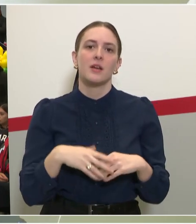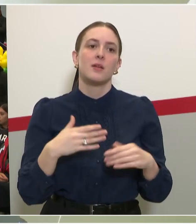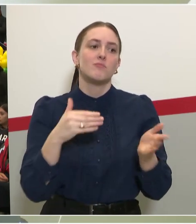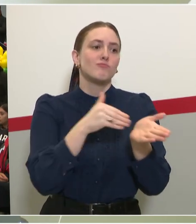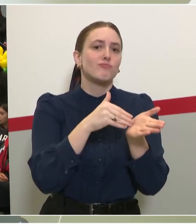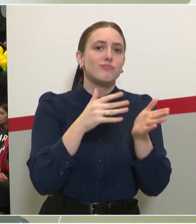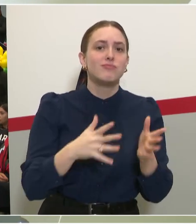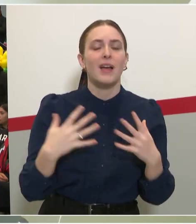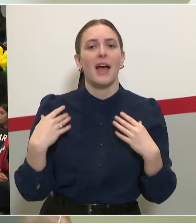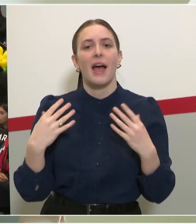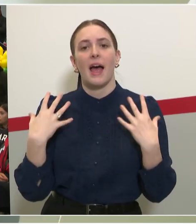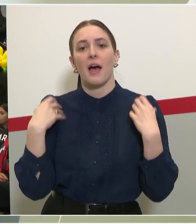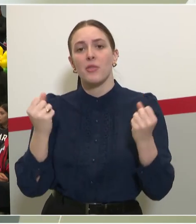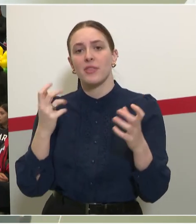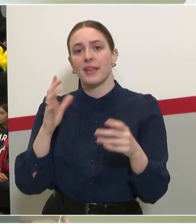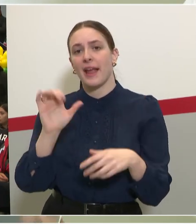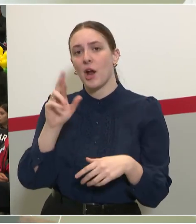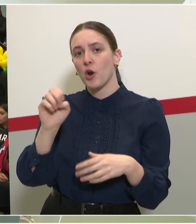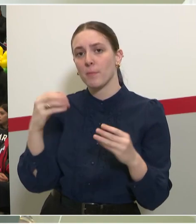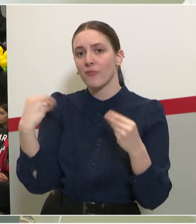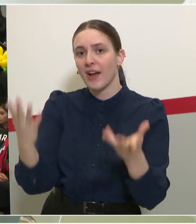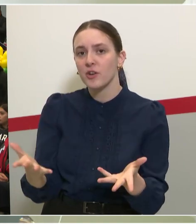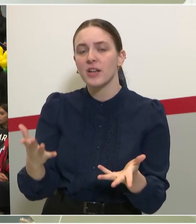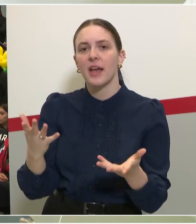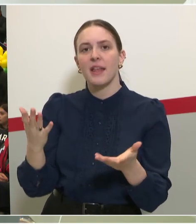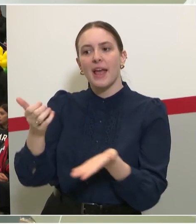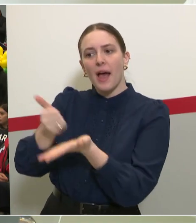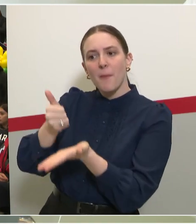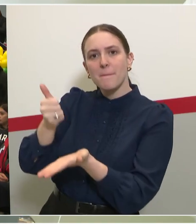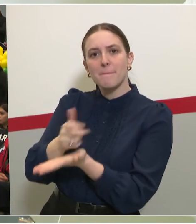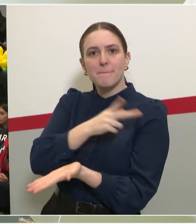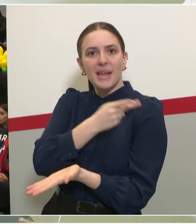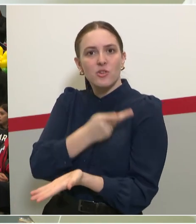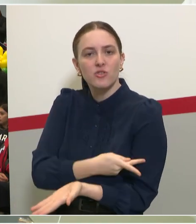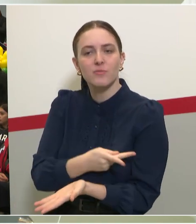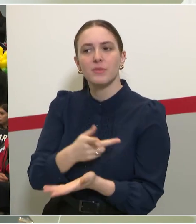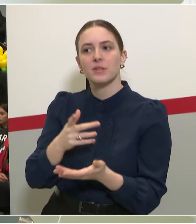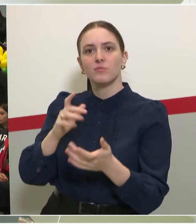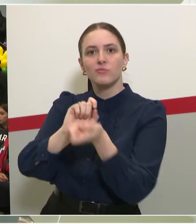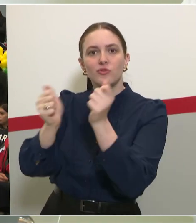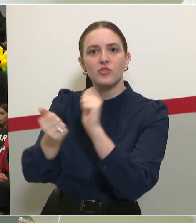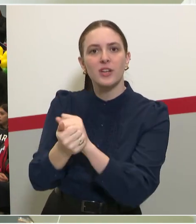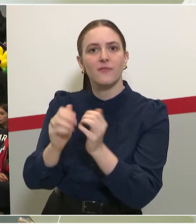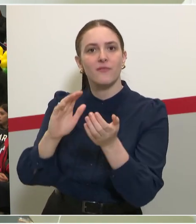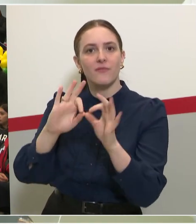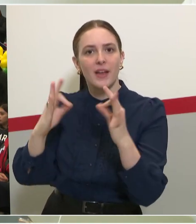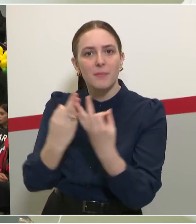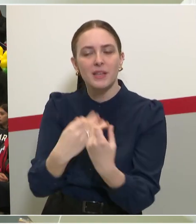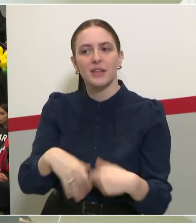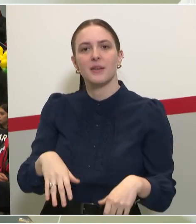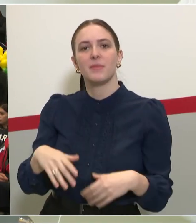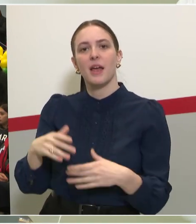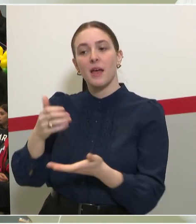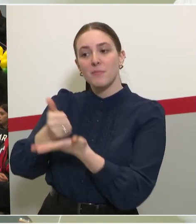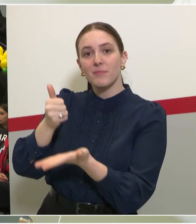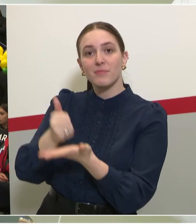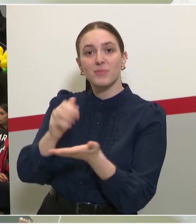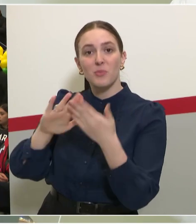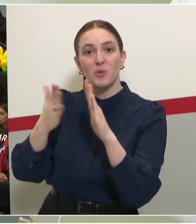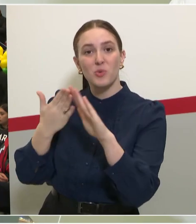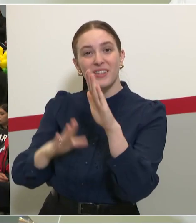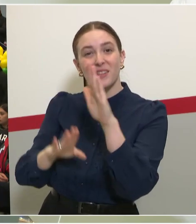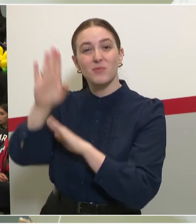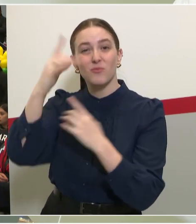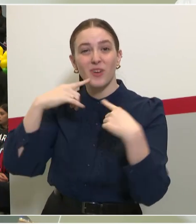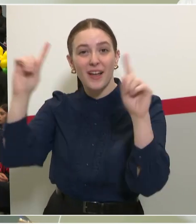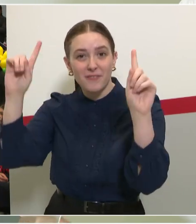providers also make a difference by helping patients, changing families and communities to thrive. The Young Doctors